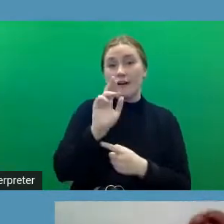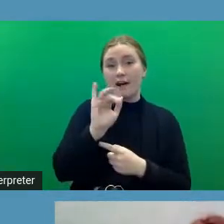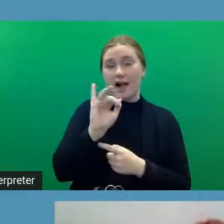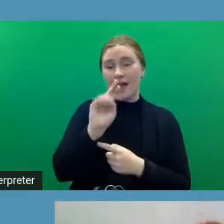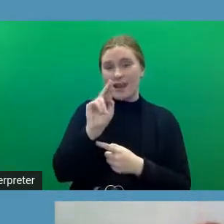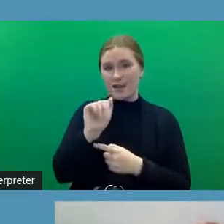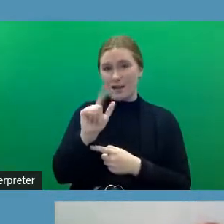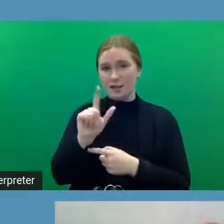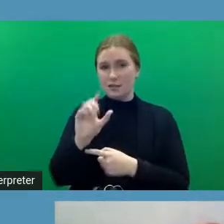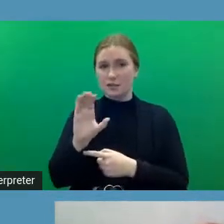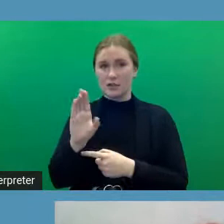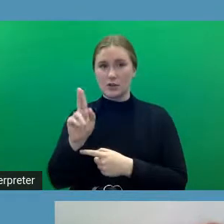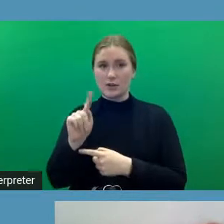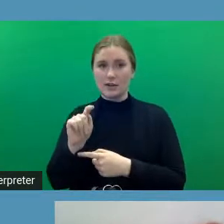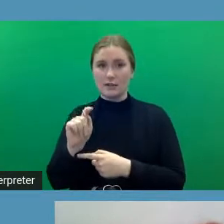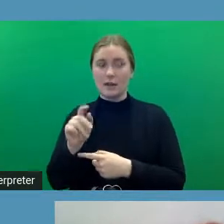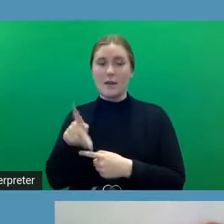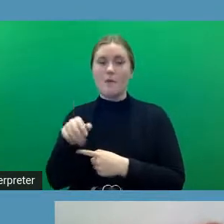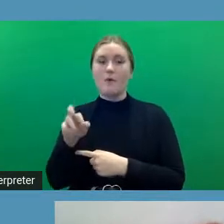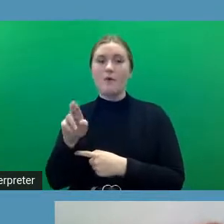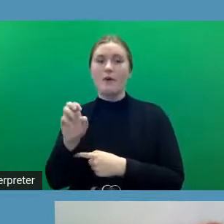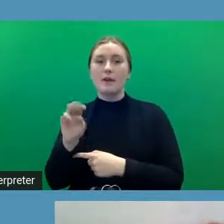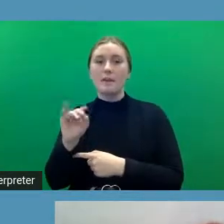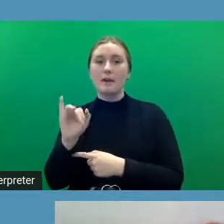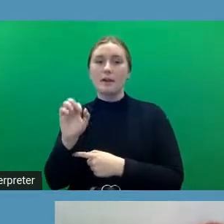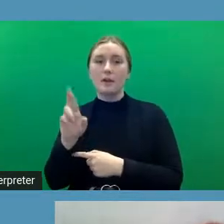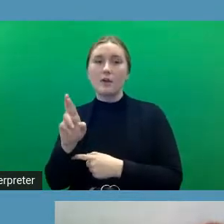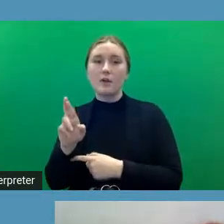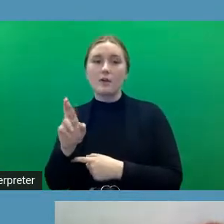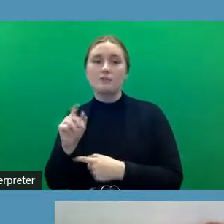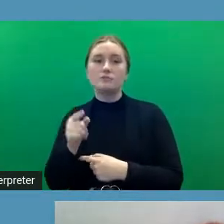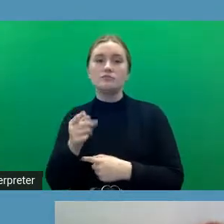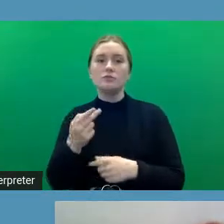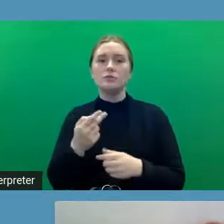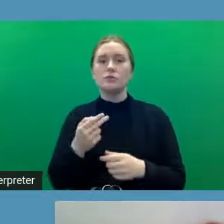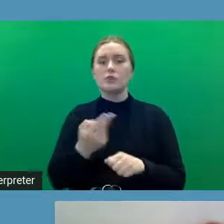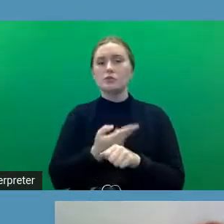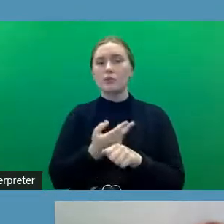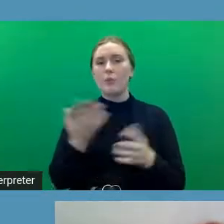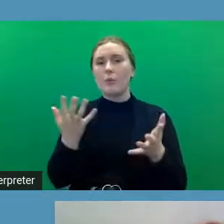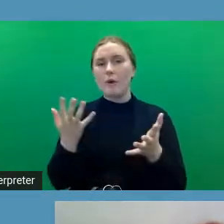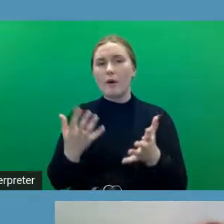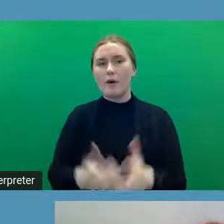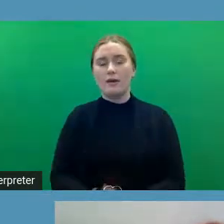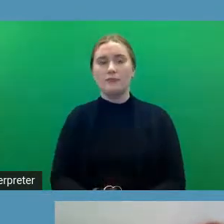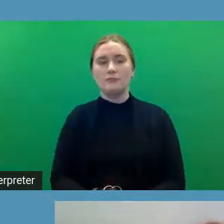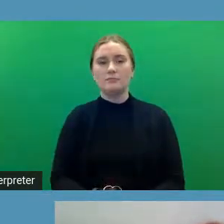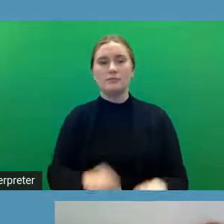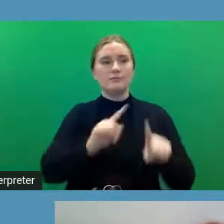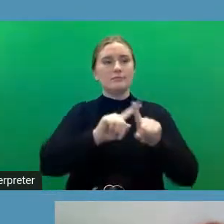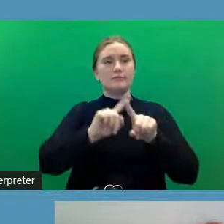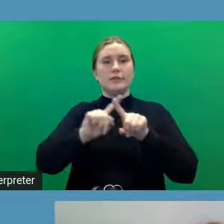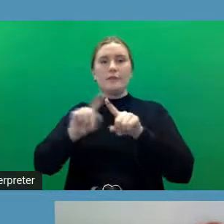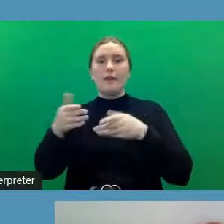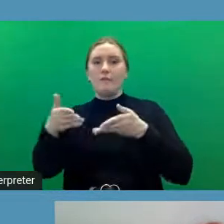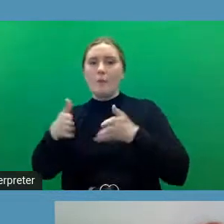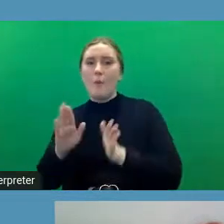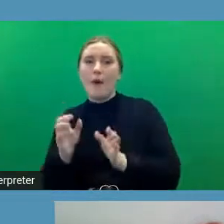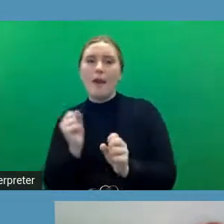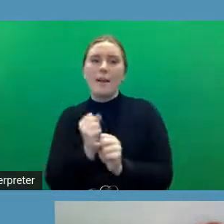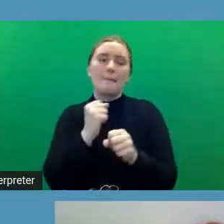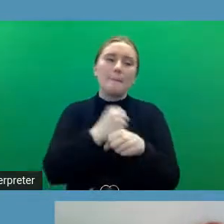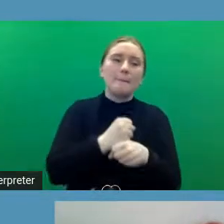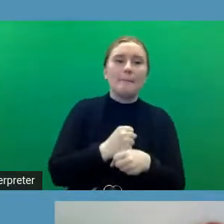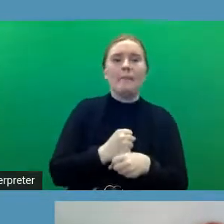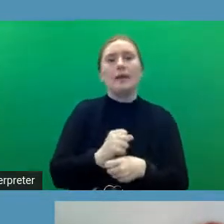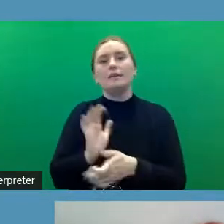Premiere? Are you just shooting a video on an iPad? All of these mechanisms of producing and capturing the